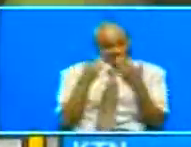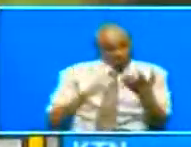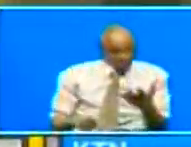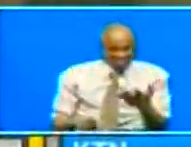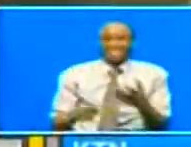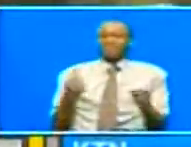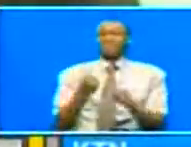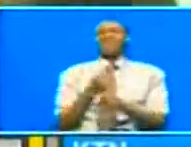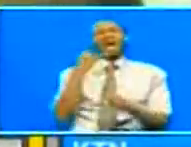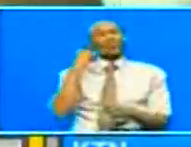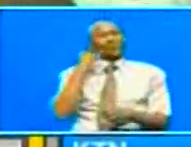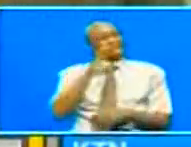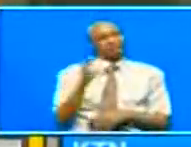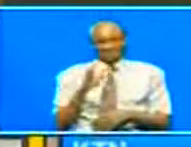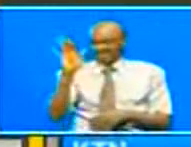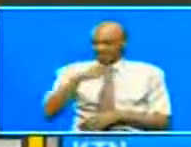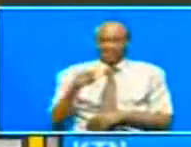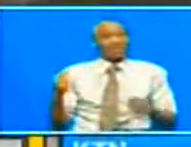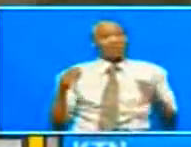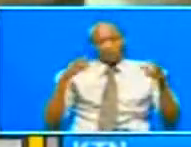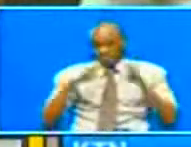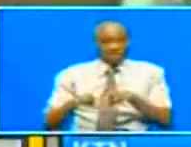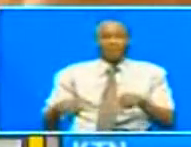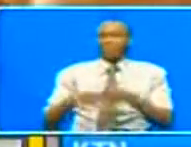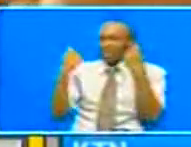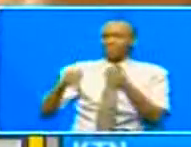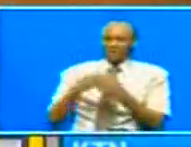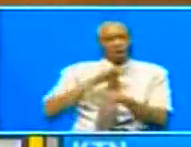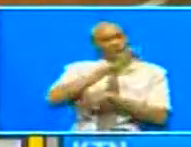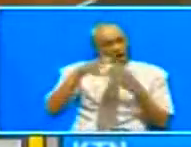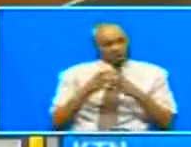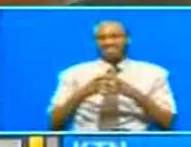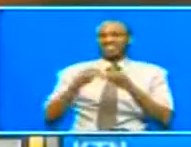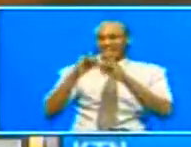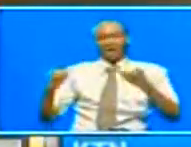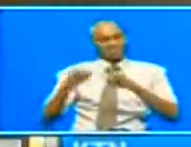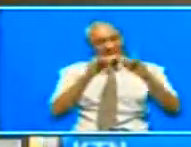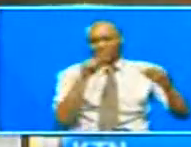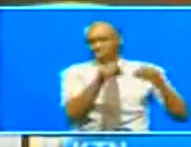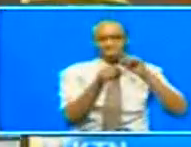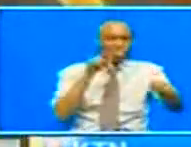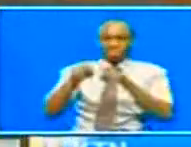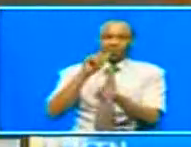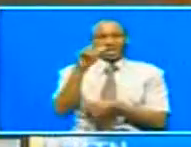operations of the Nakuru County Assembly as the Speaker and her Deputy Speaker's camps traded accusations.